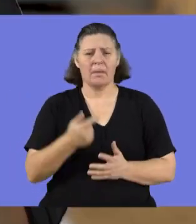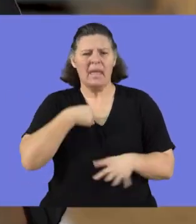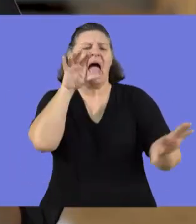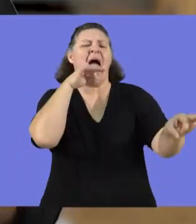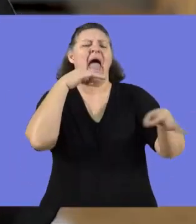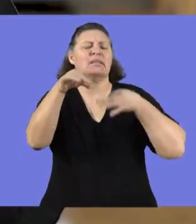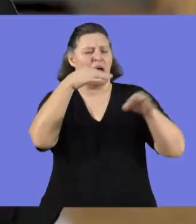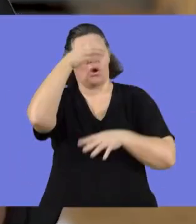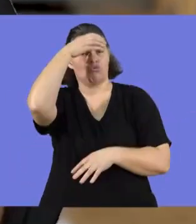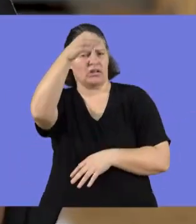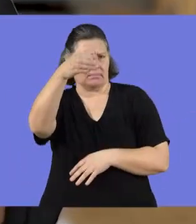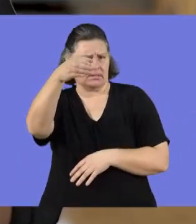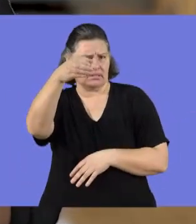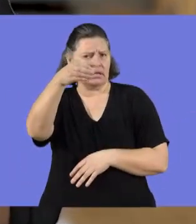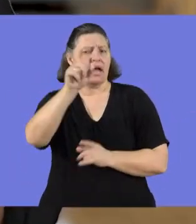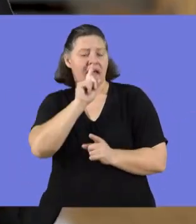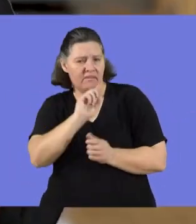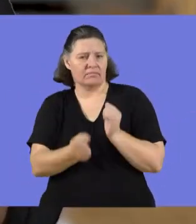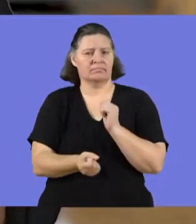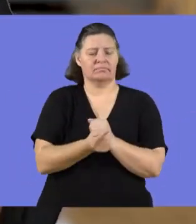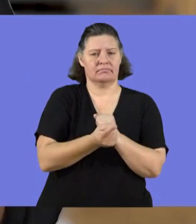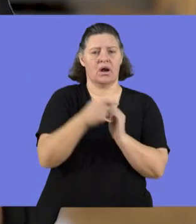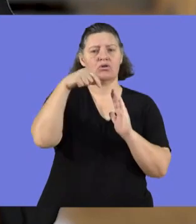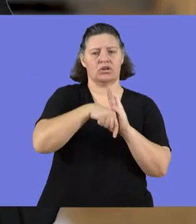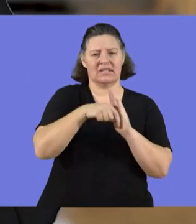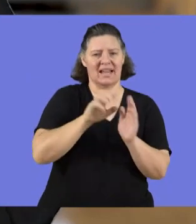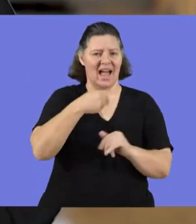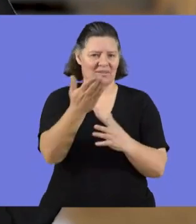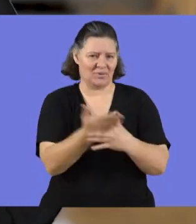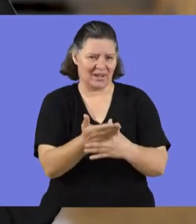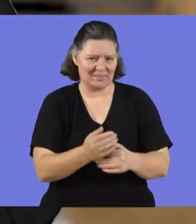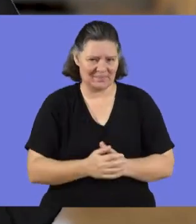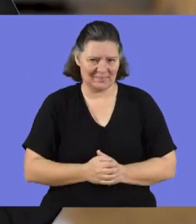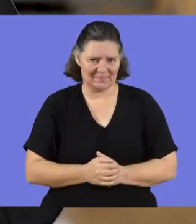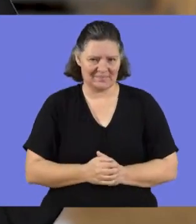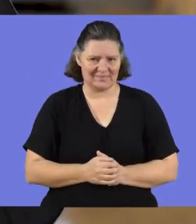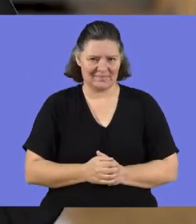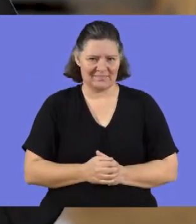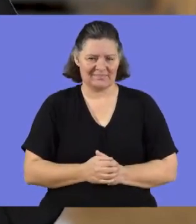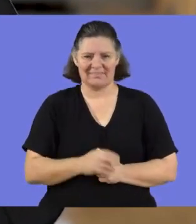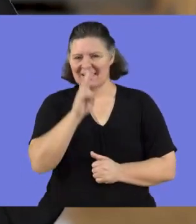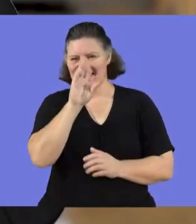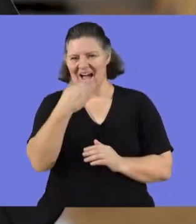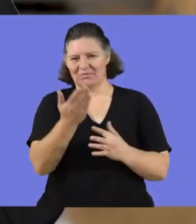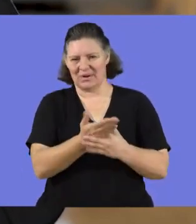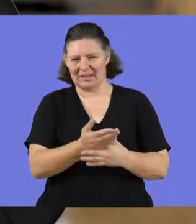I will explain these concepts as I come to the content right after the break.